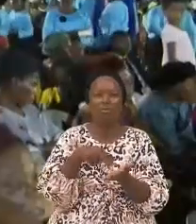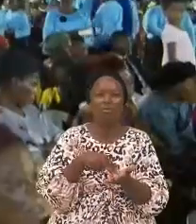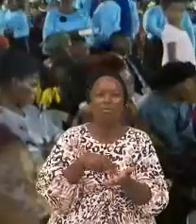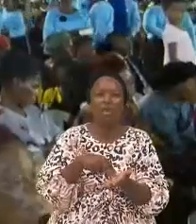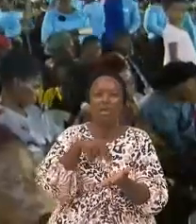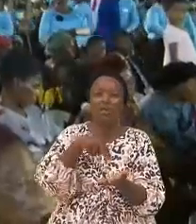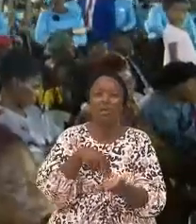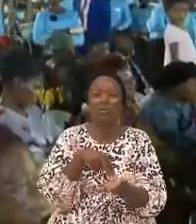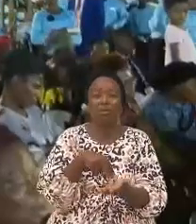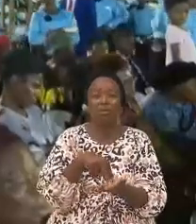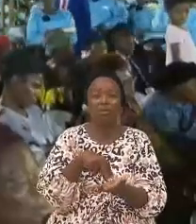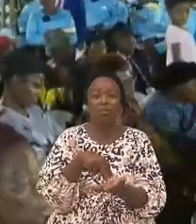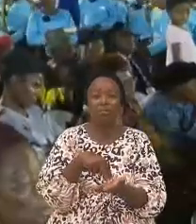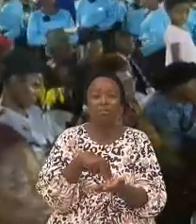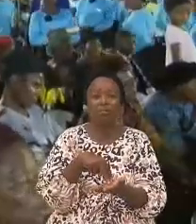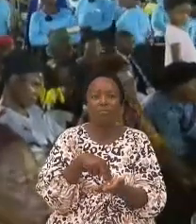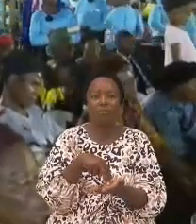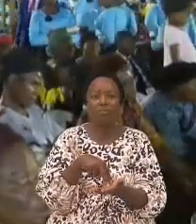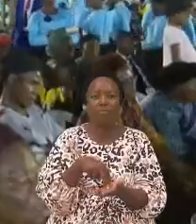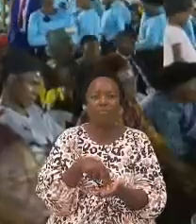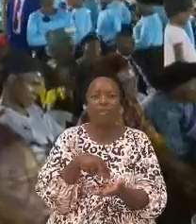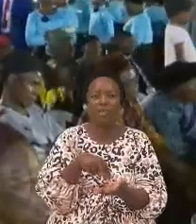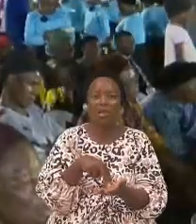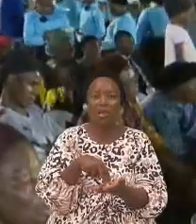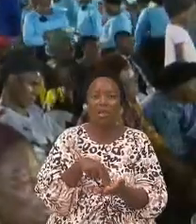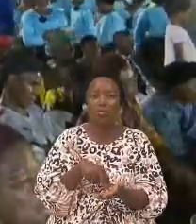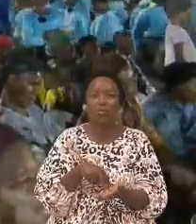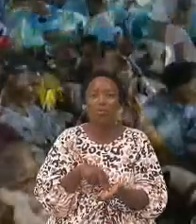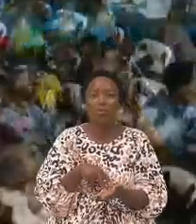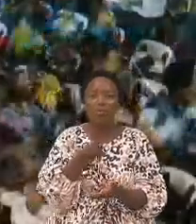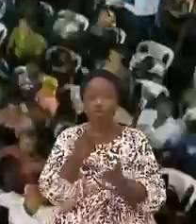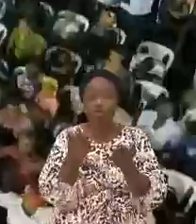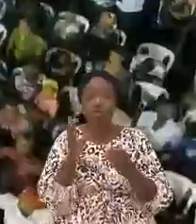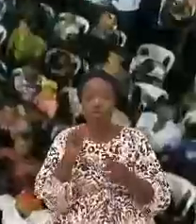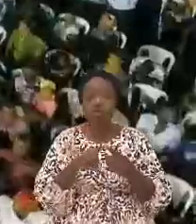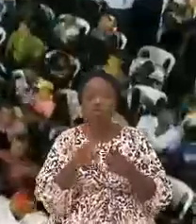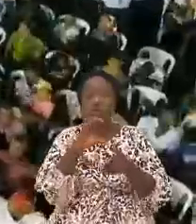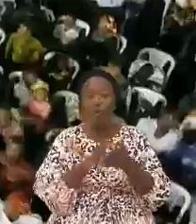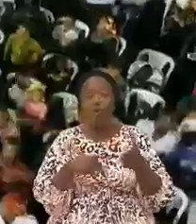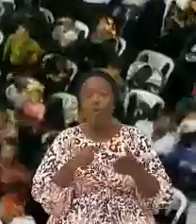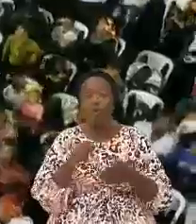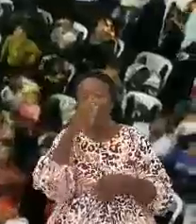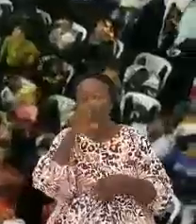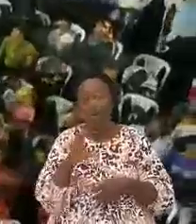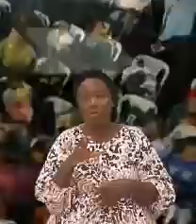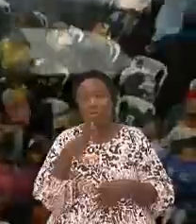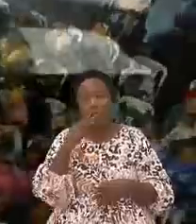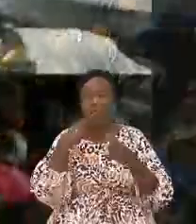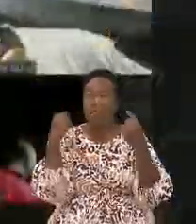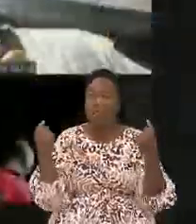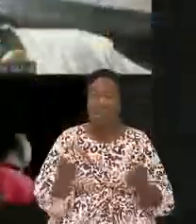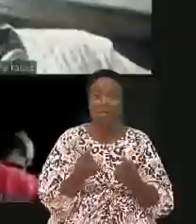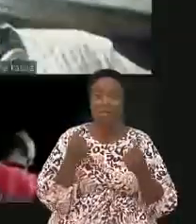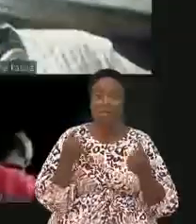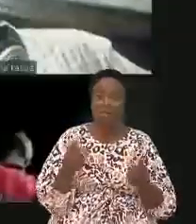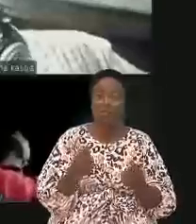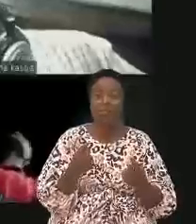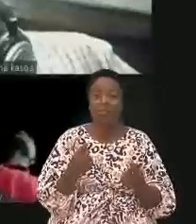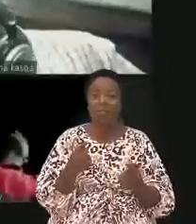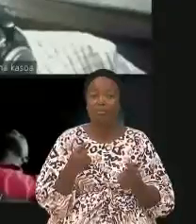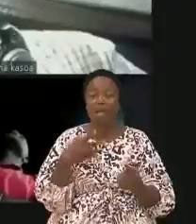up. Stand up. Stand up. You want him to remove the